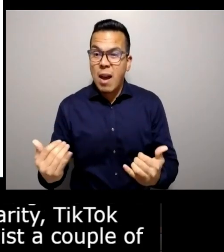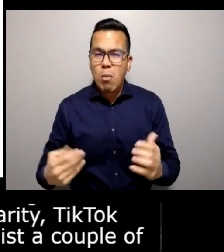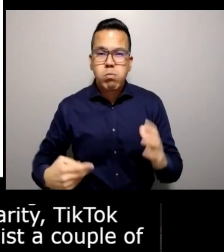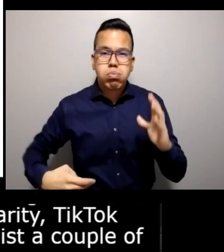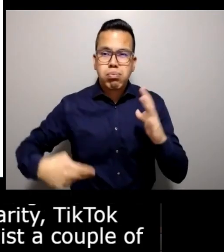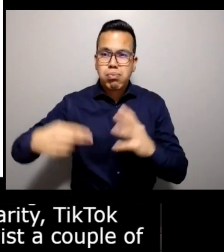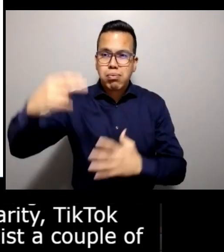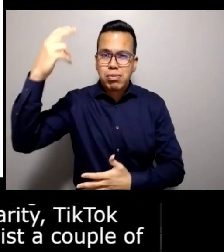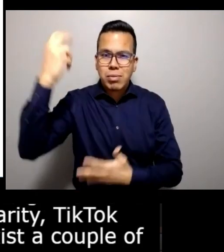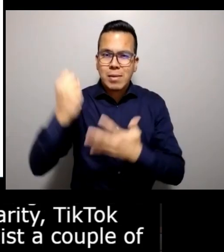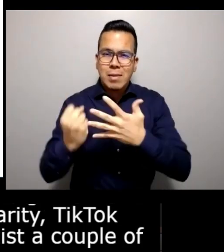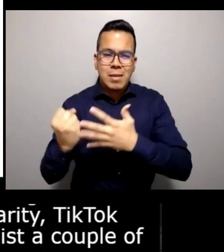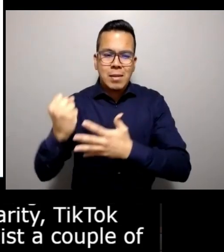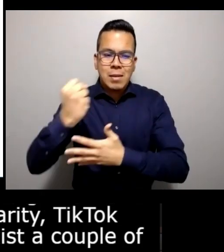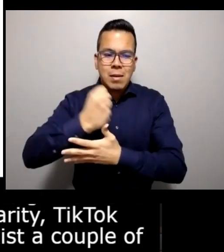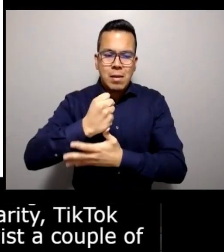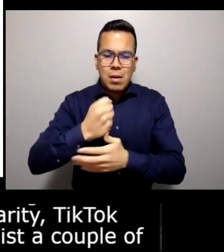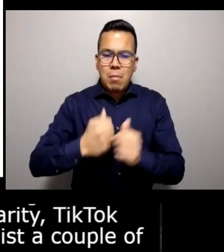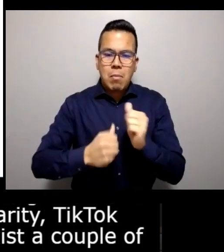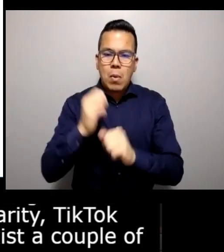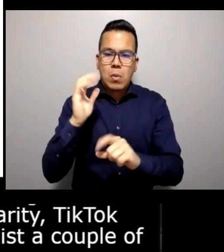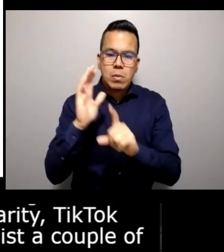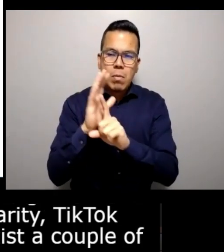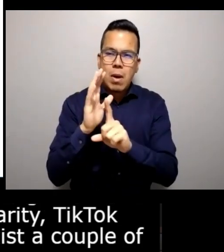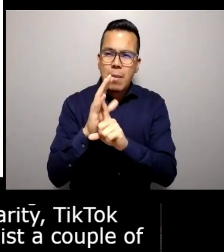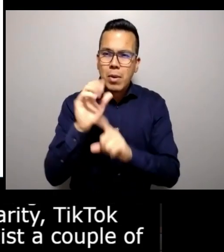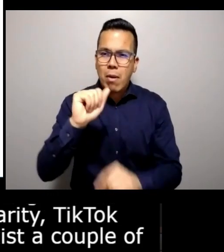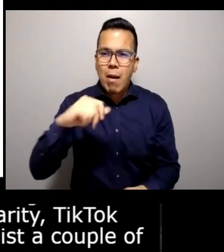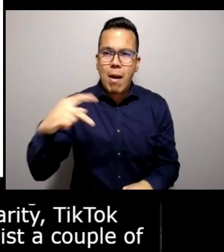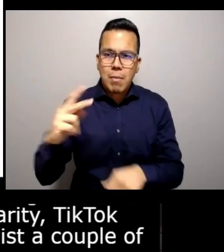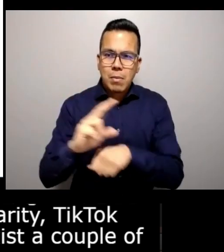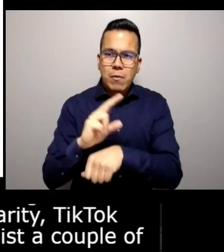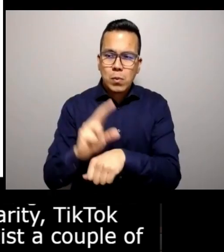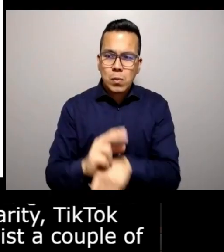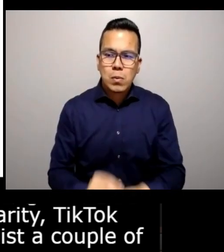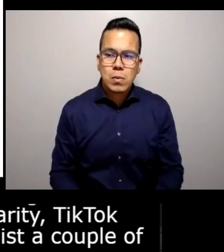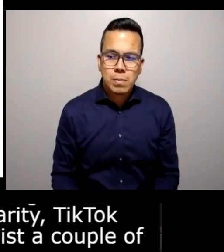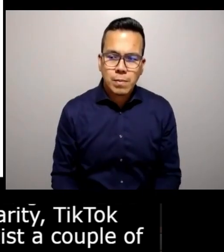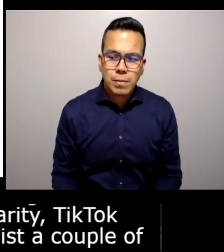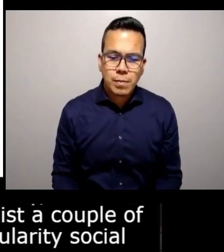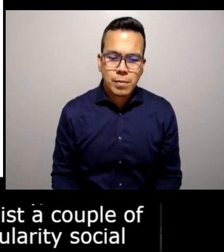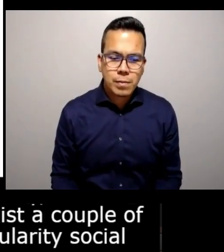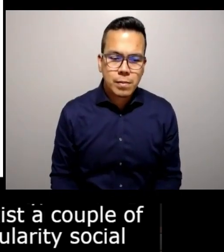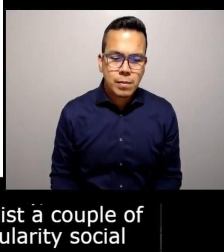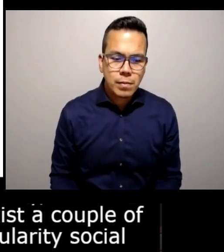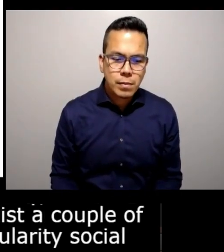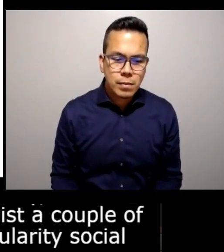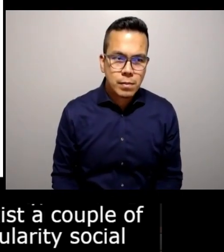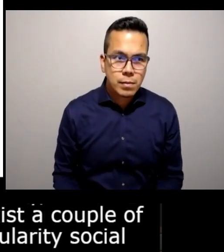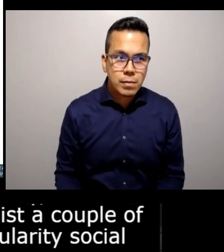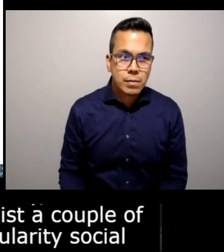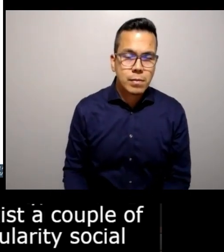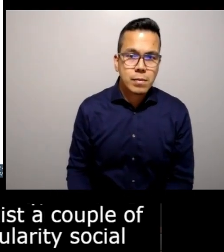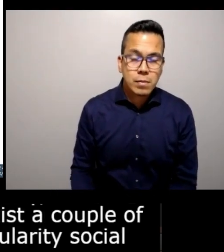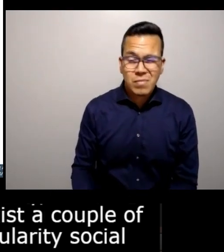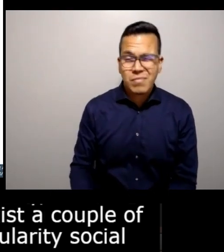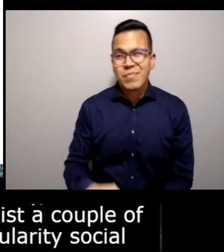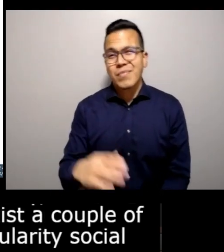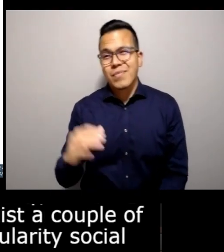top ranks of popular social media, and also somewhat